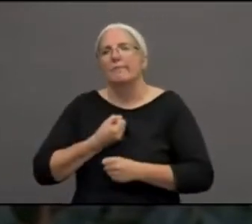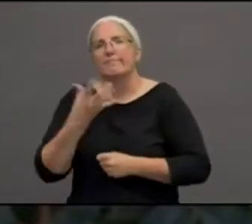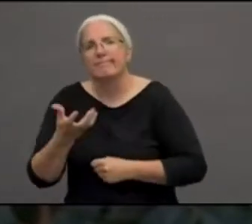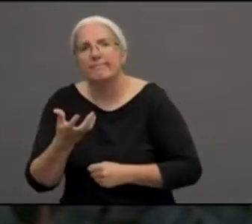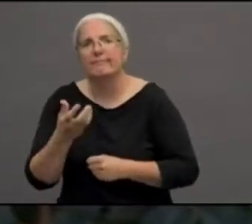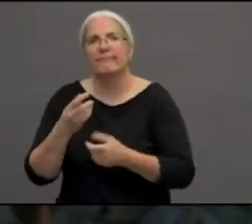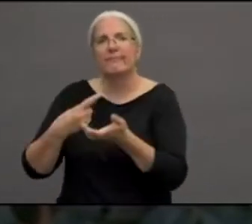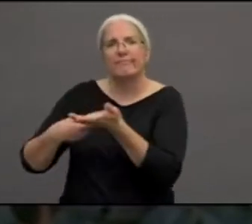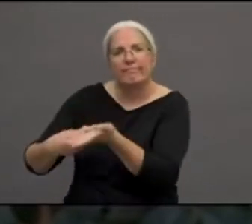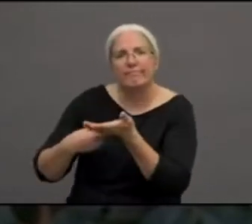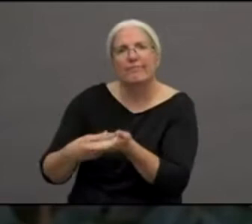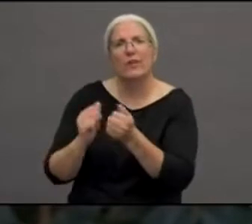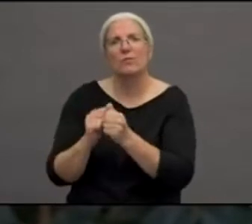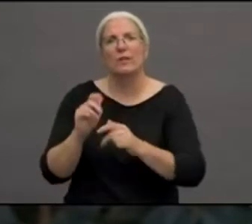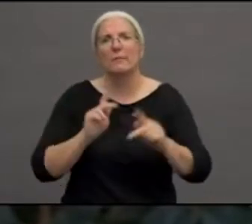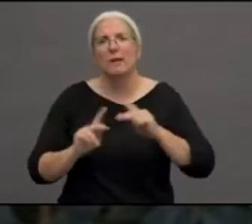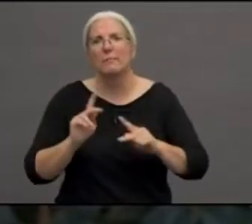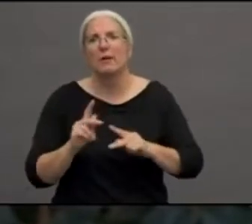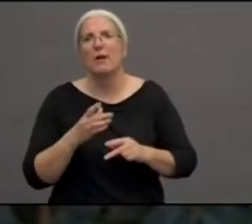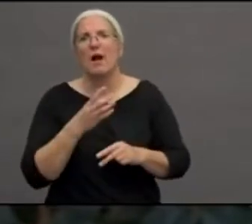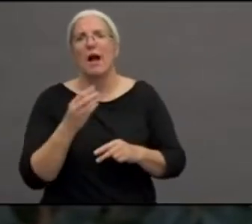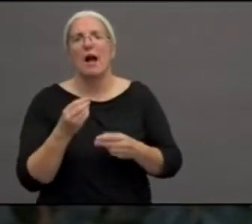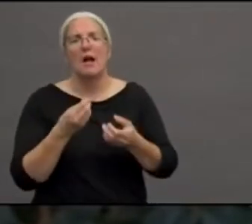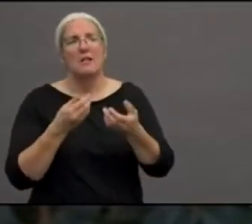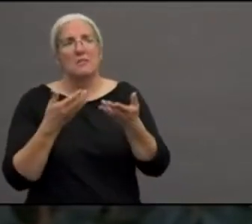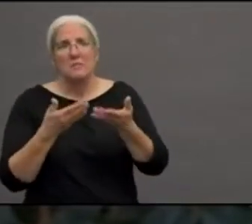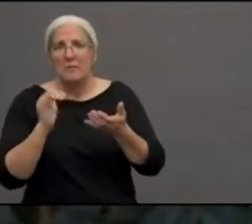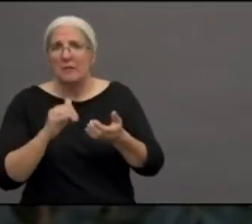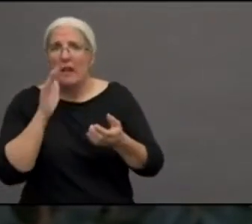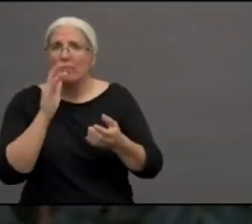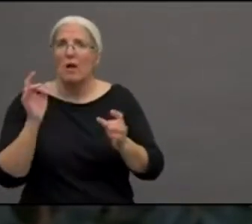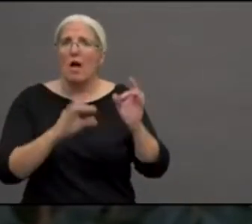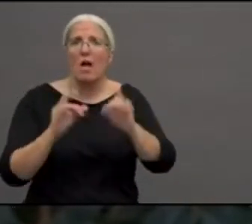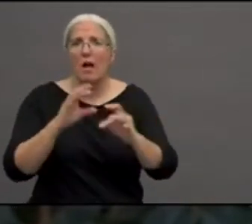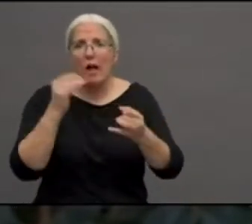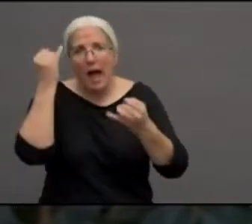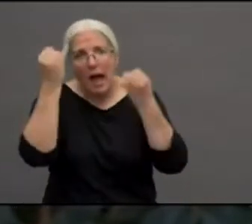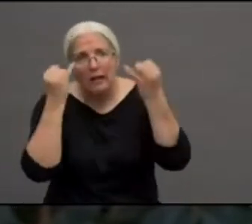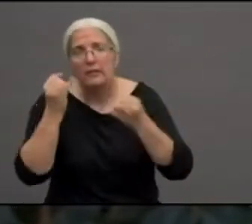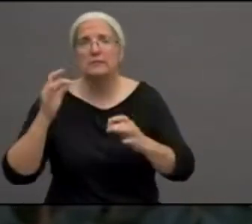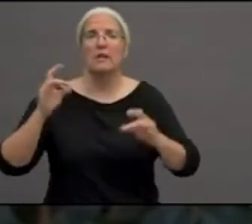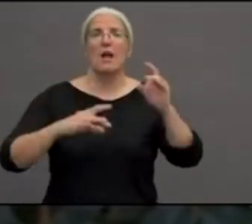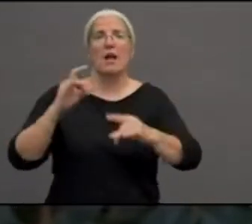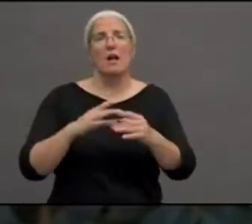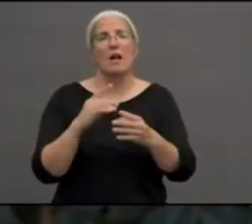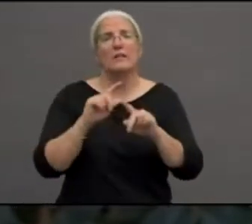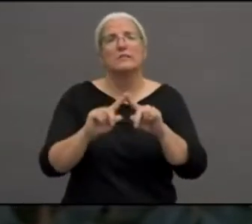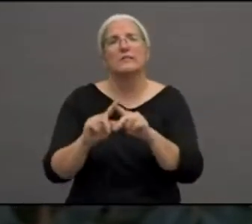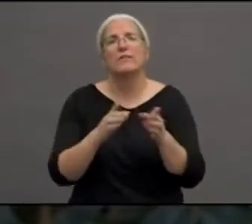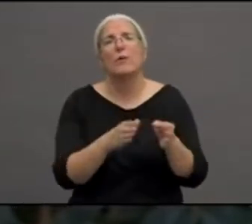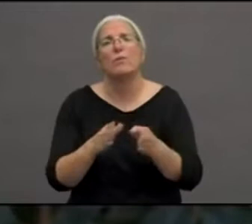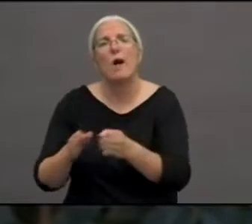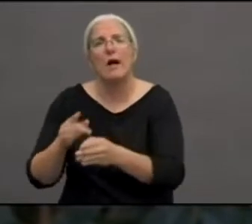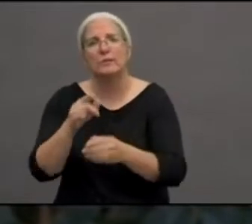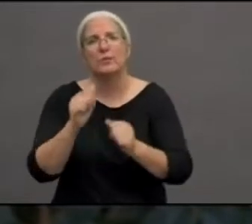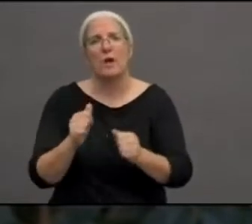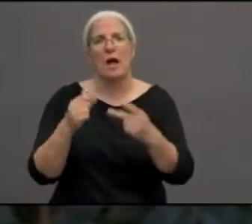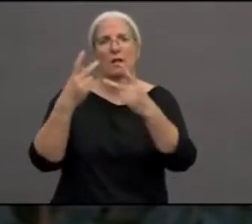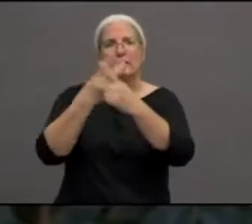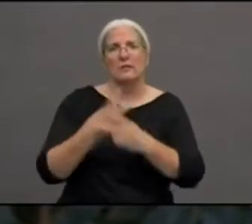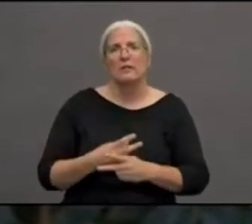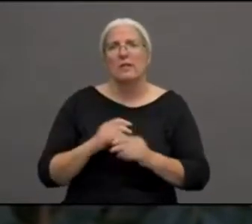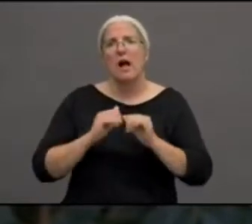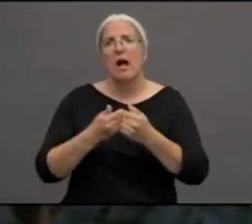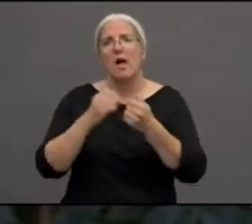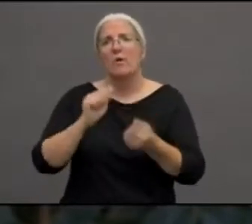conversation that can bring up ideas about tools that you can use and strategies that you can implement to make a